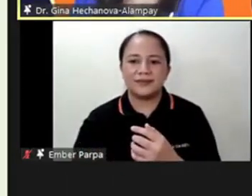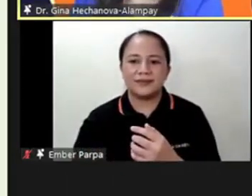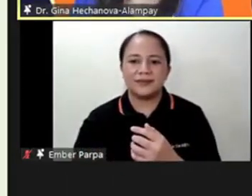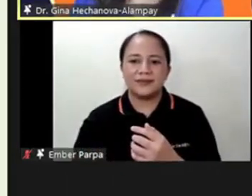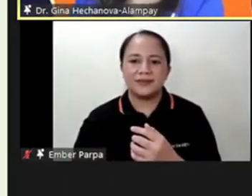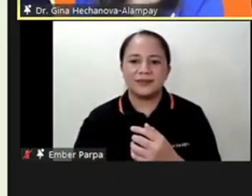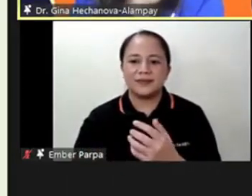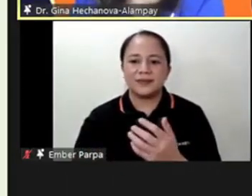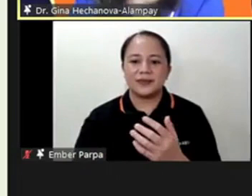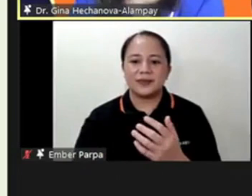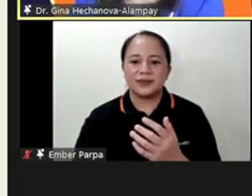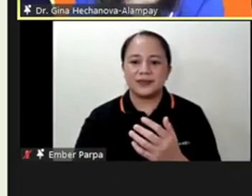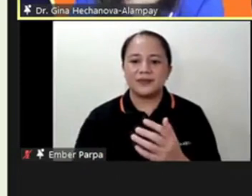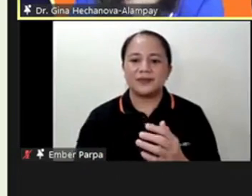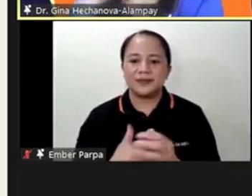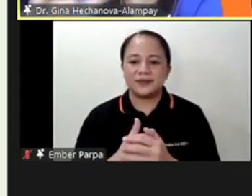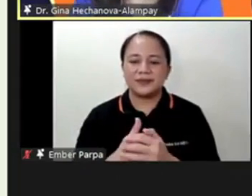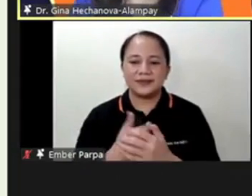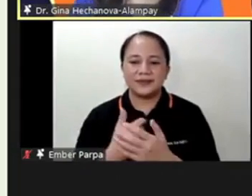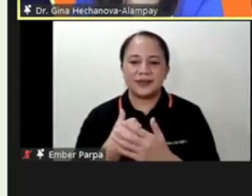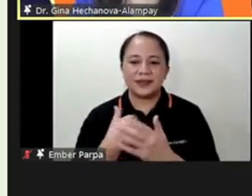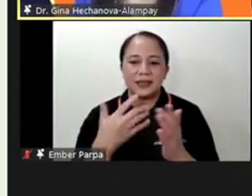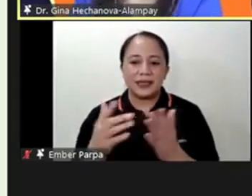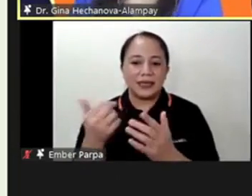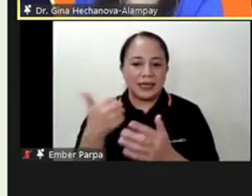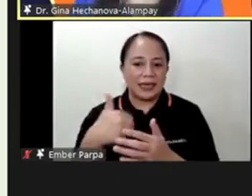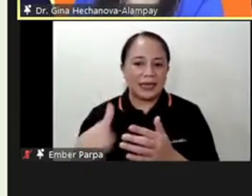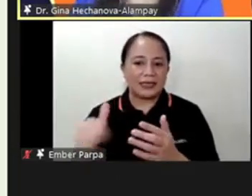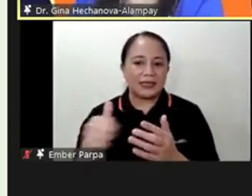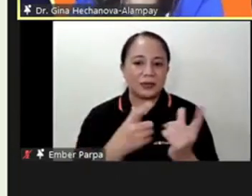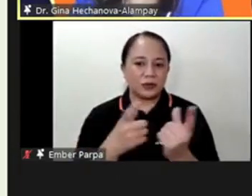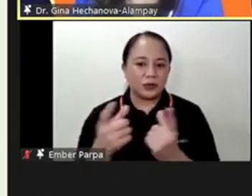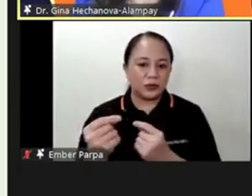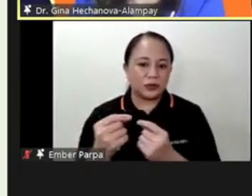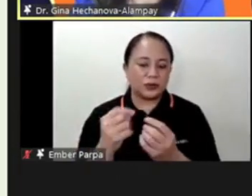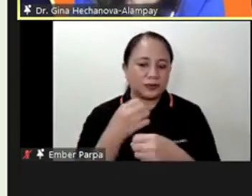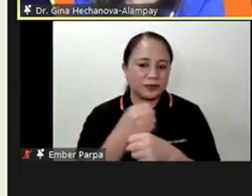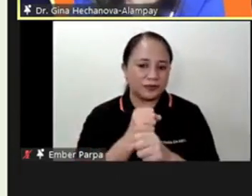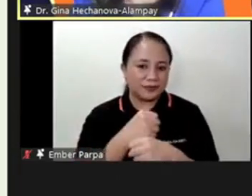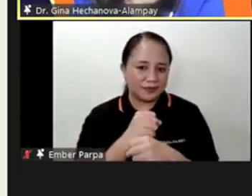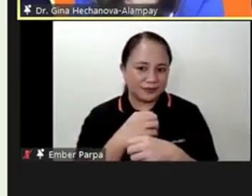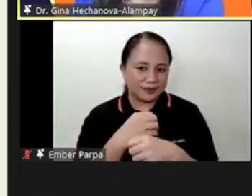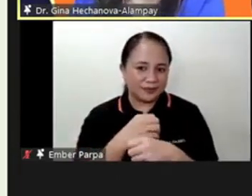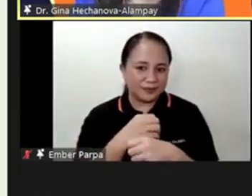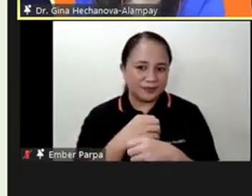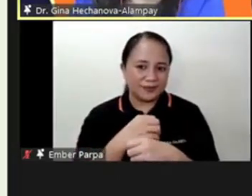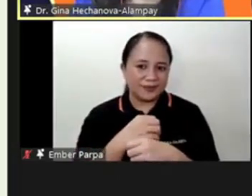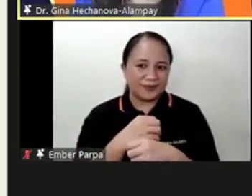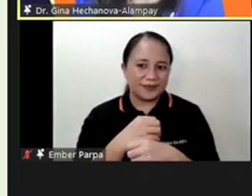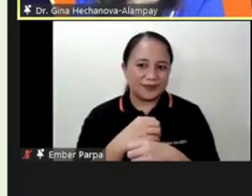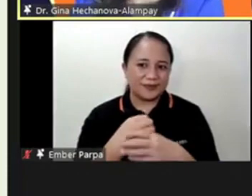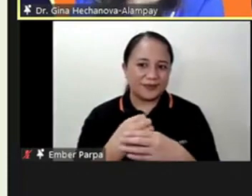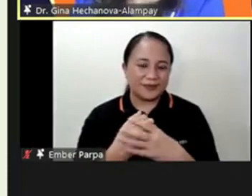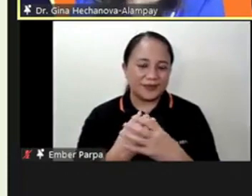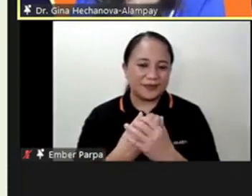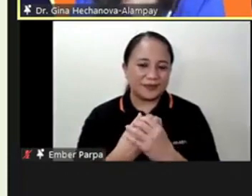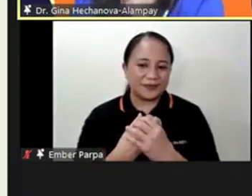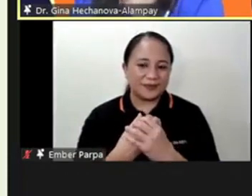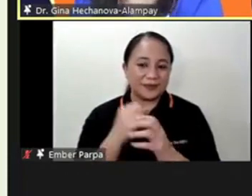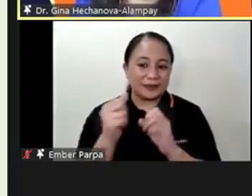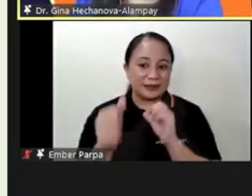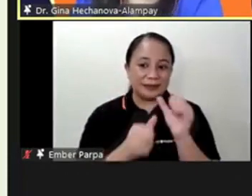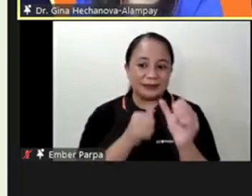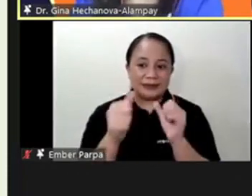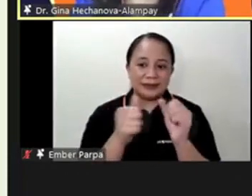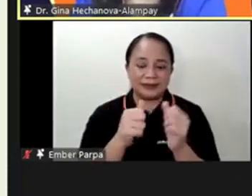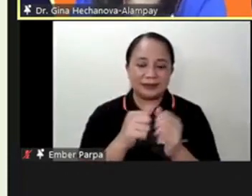even plants, etc. Okay, so anything that you do to recreate. Denial, okay, and